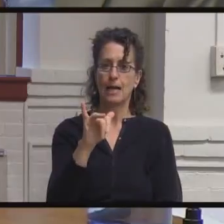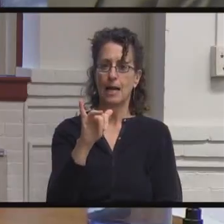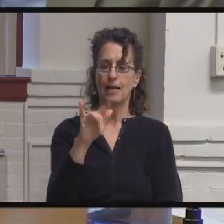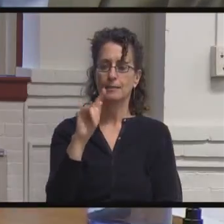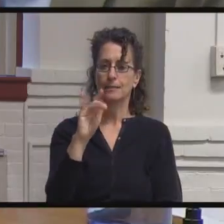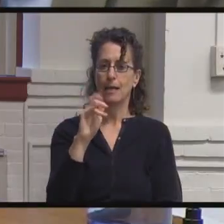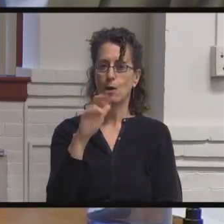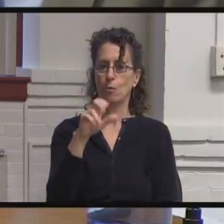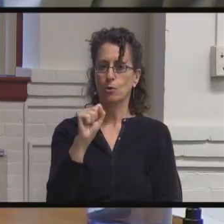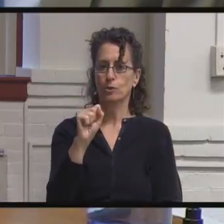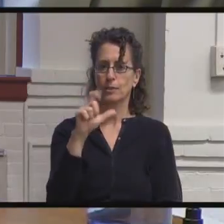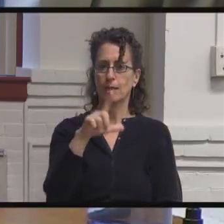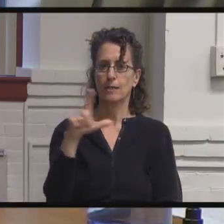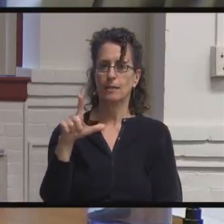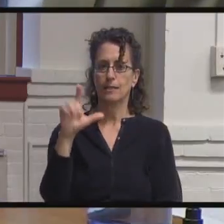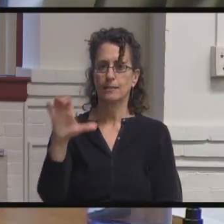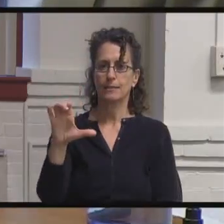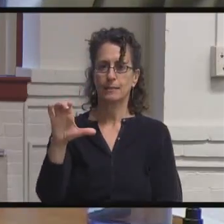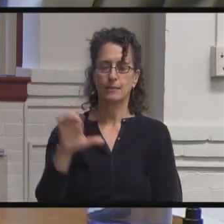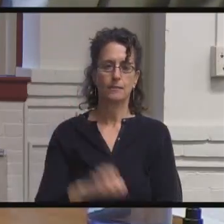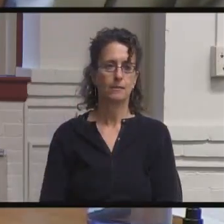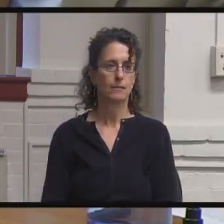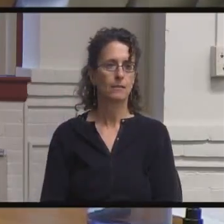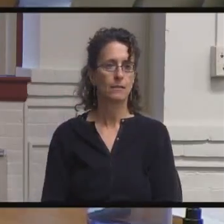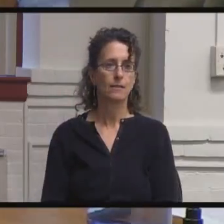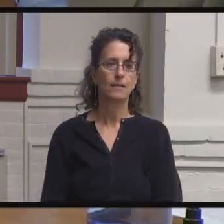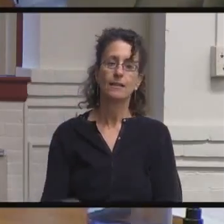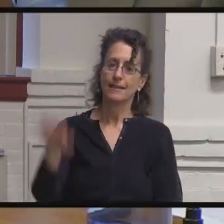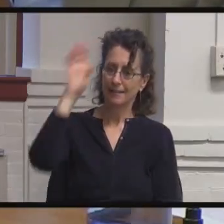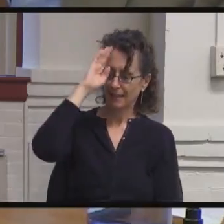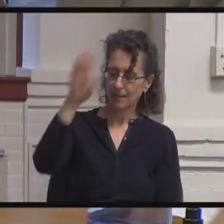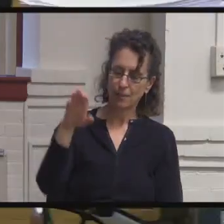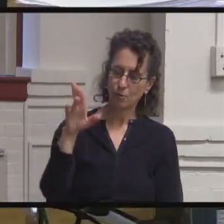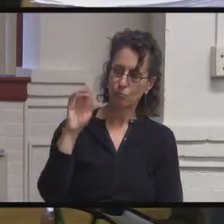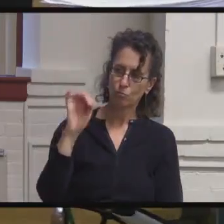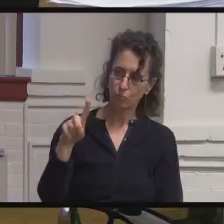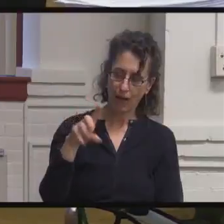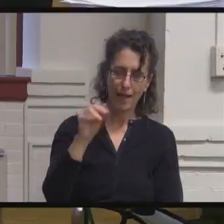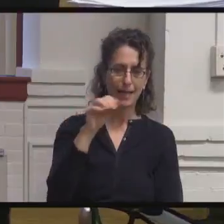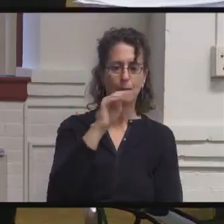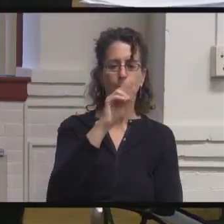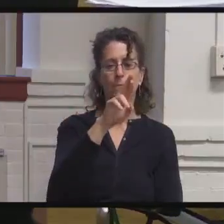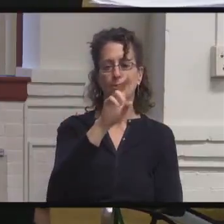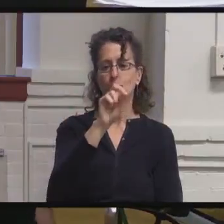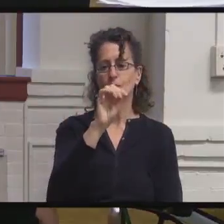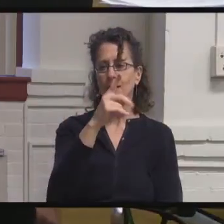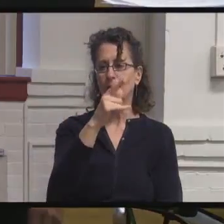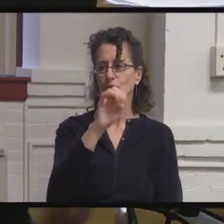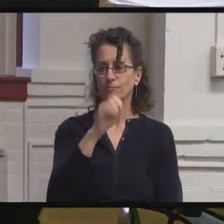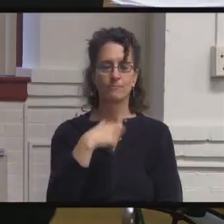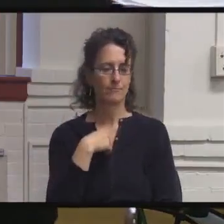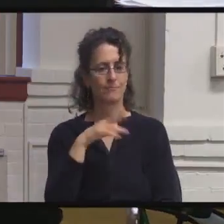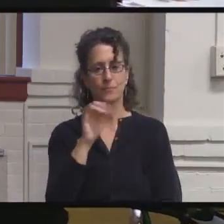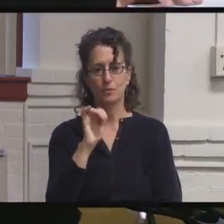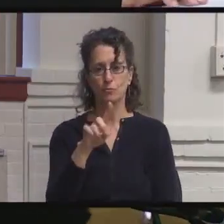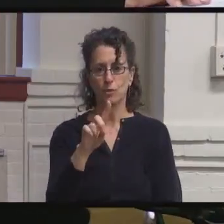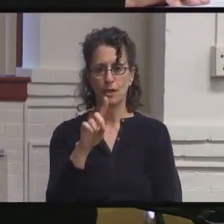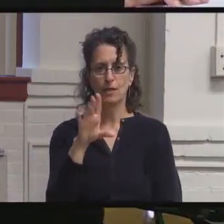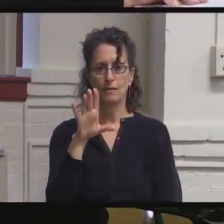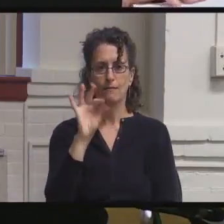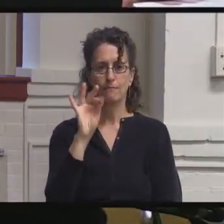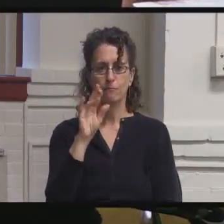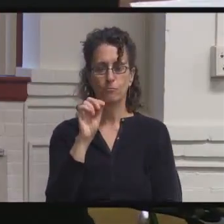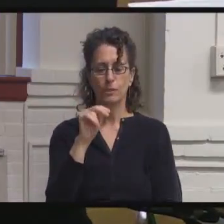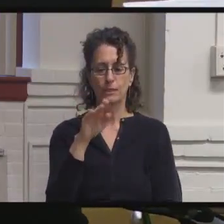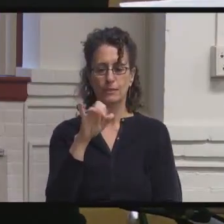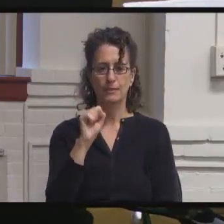Rod? Hello. Mr. Dodge? Hello, how are you, Mr. Chair? I'm Rod Francis, I'm the planning director, and I just